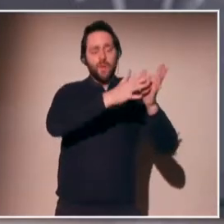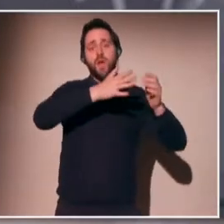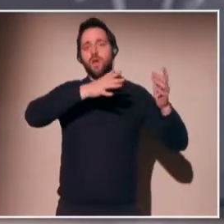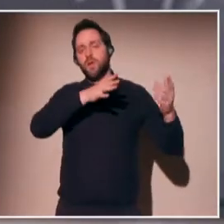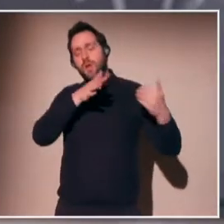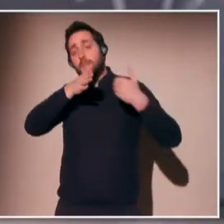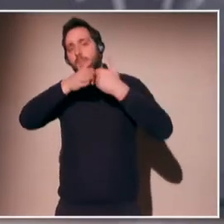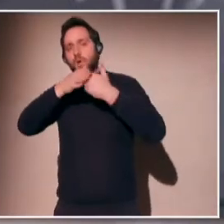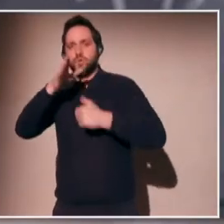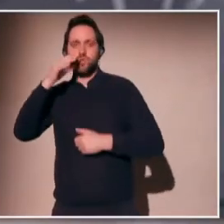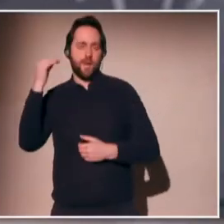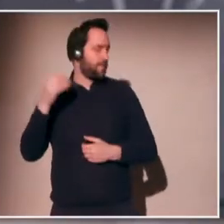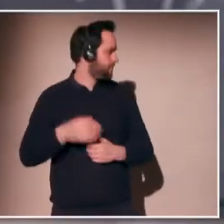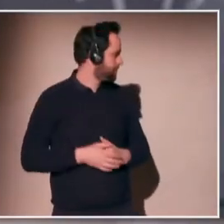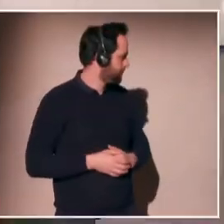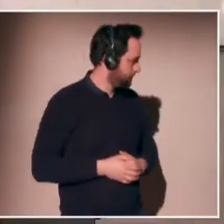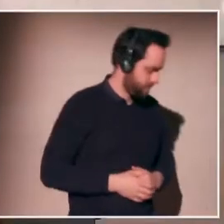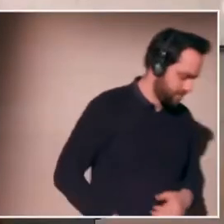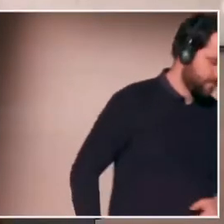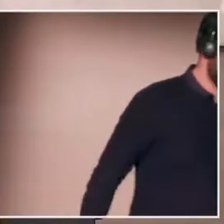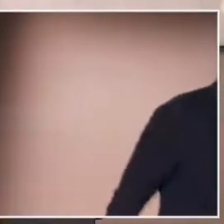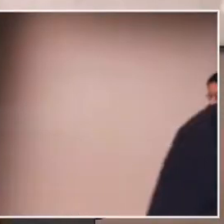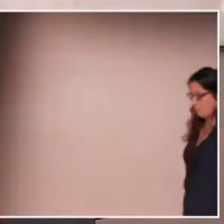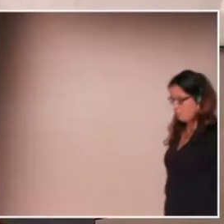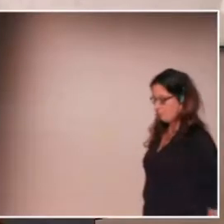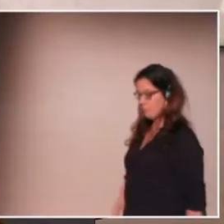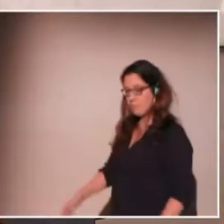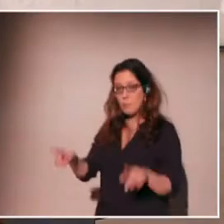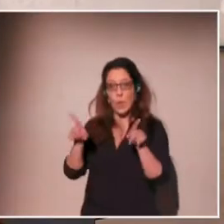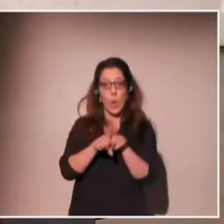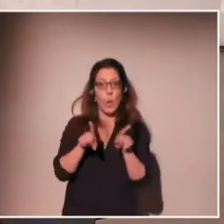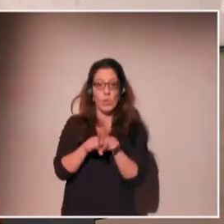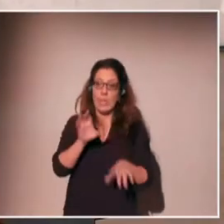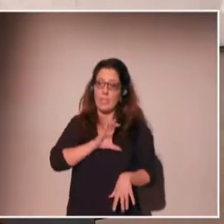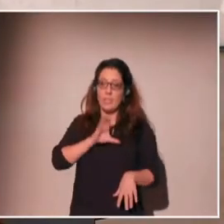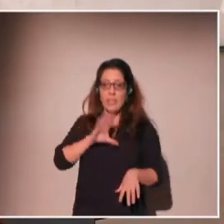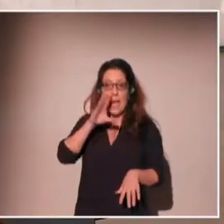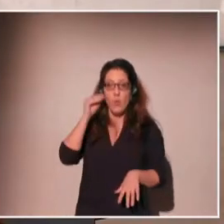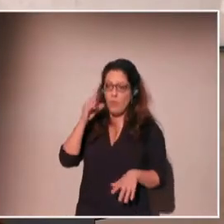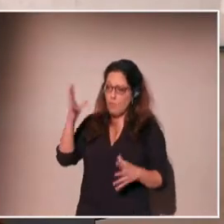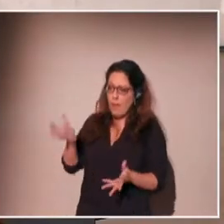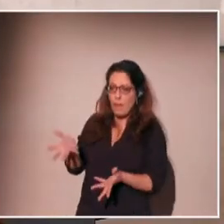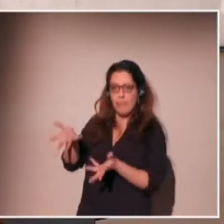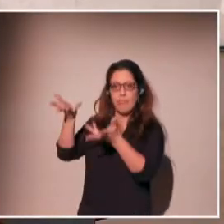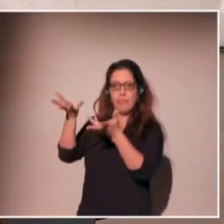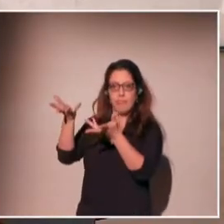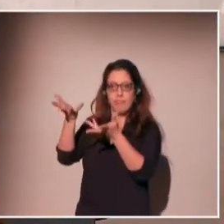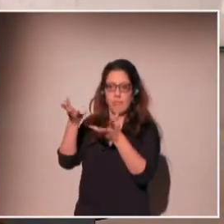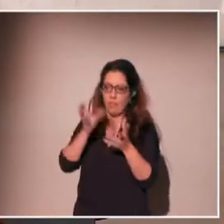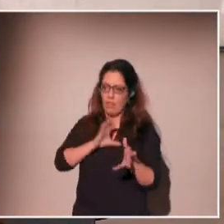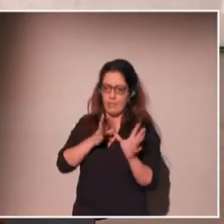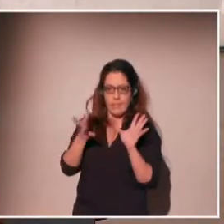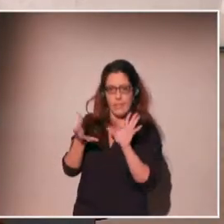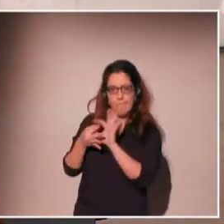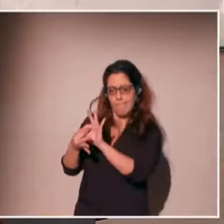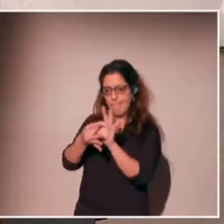enhancing human, augmenting human, interacting and collaborating with humans instead of replacing humans. These are